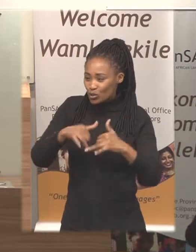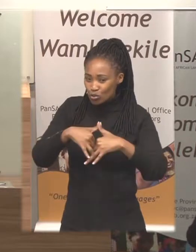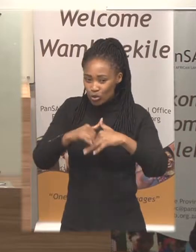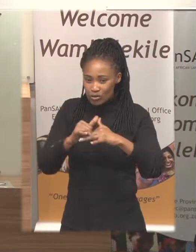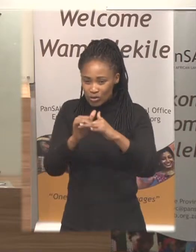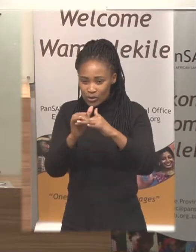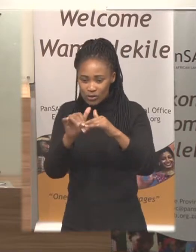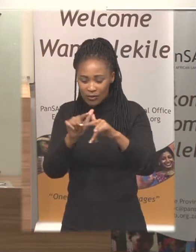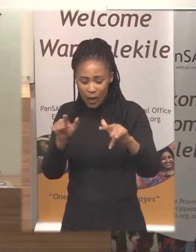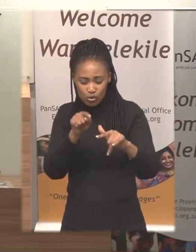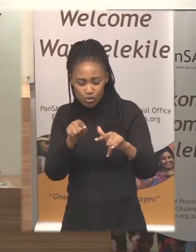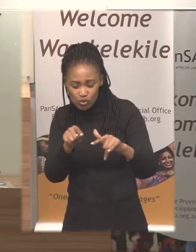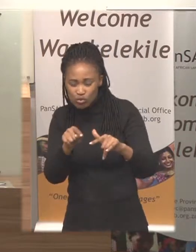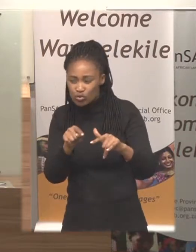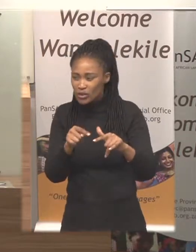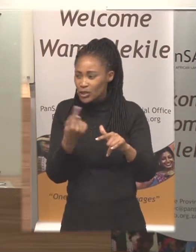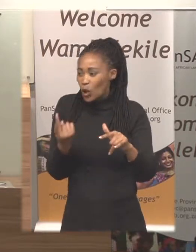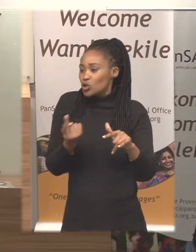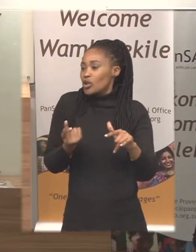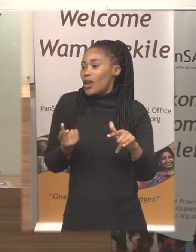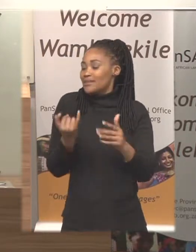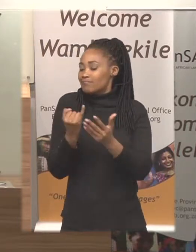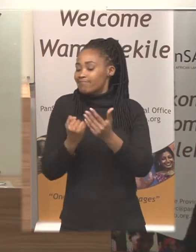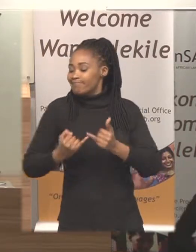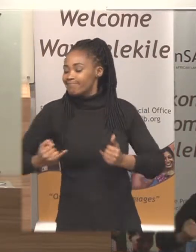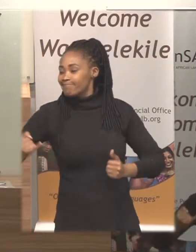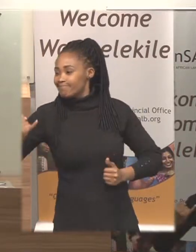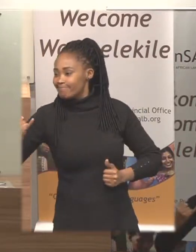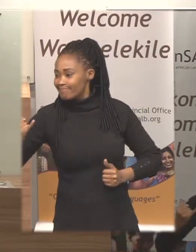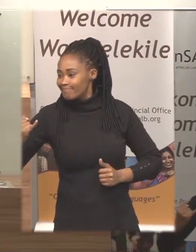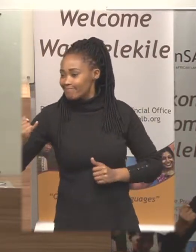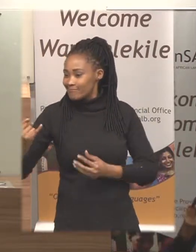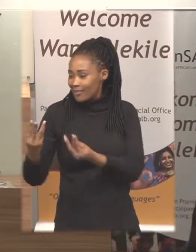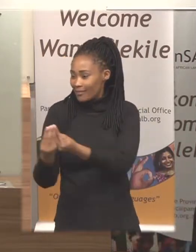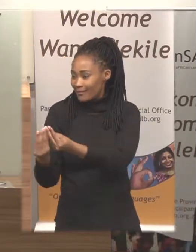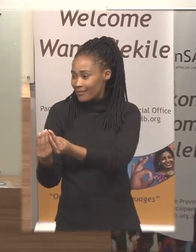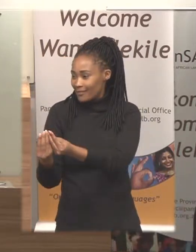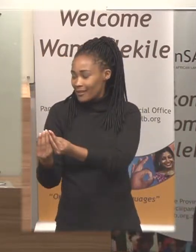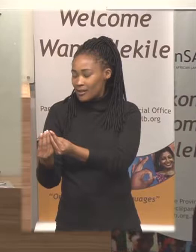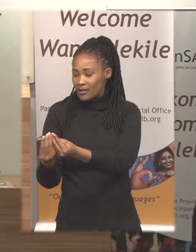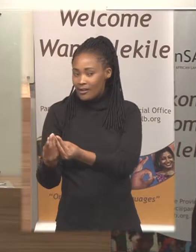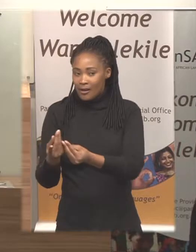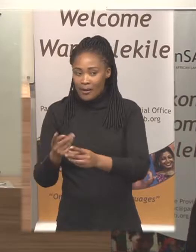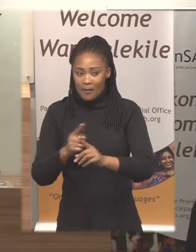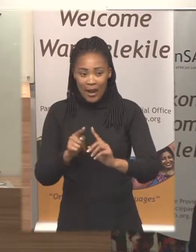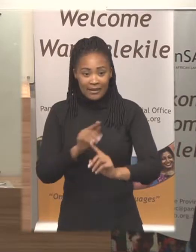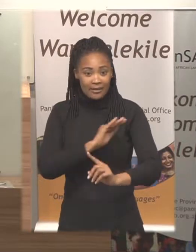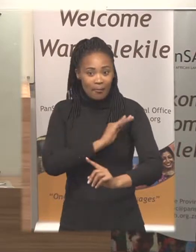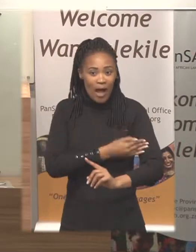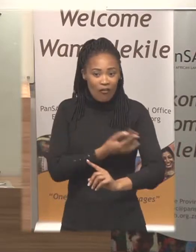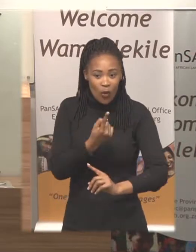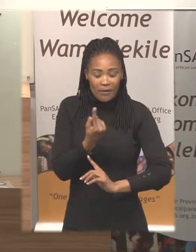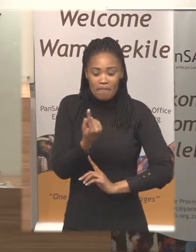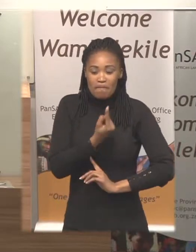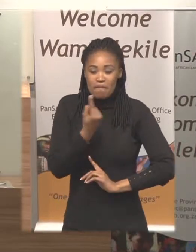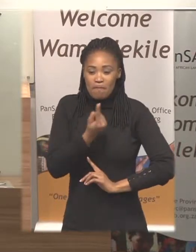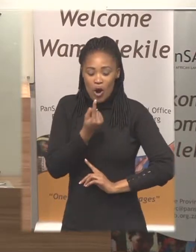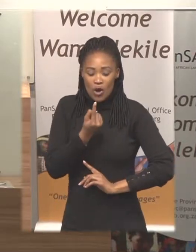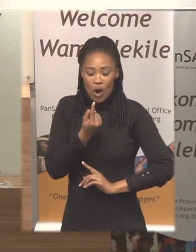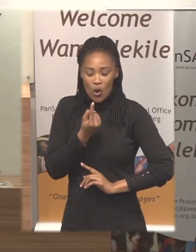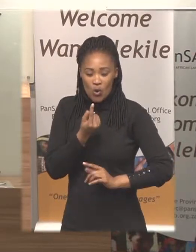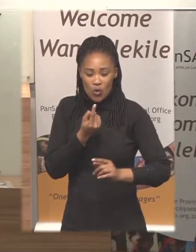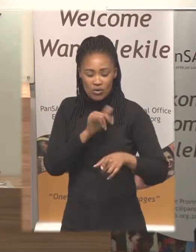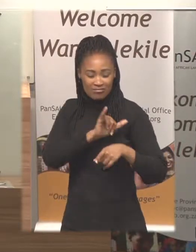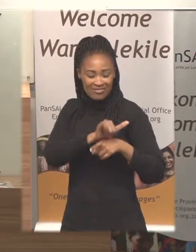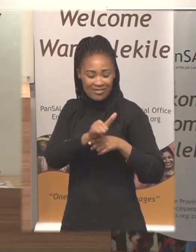pure, autonomous and bounded entity. The power of monoglossic ideologies, in other